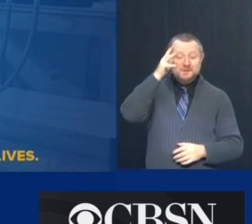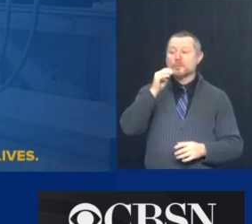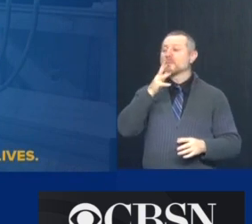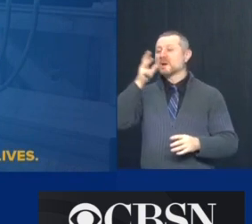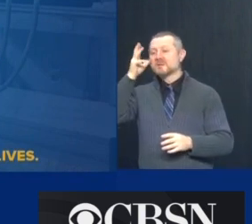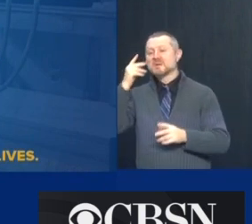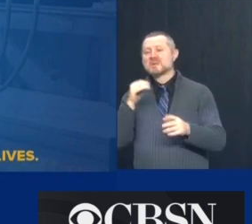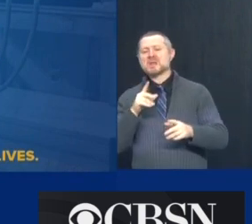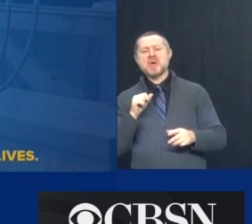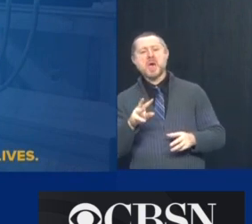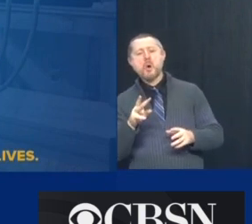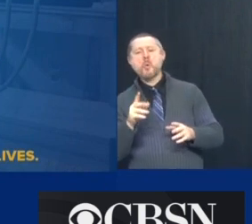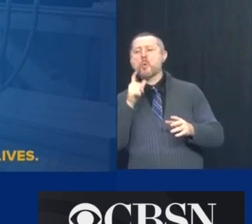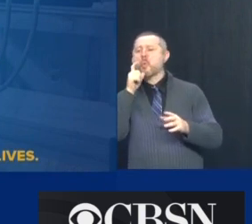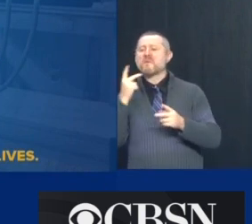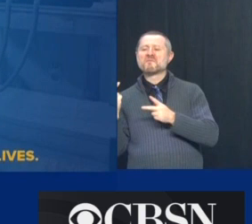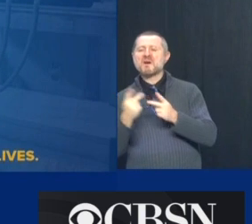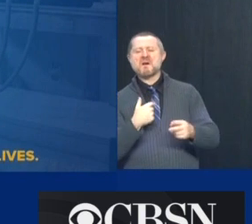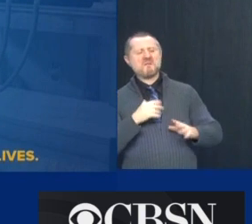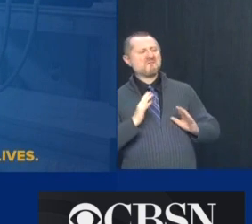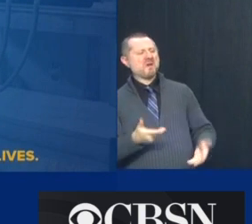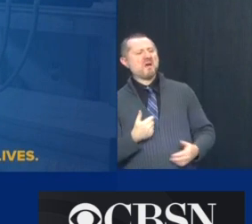haven't been quarantined. Yeah.